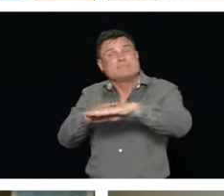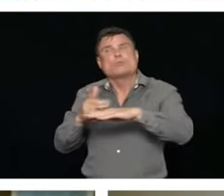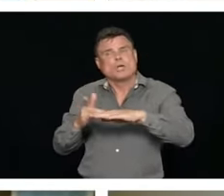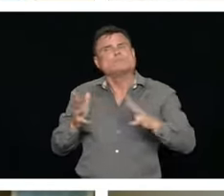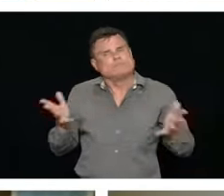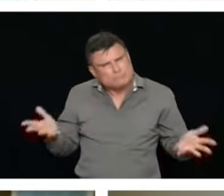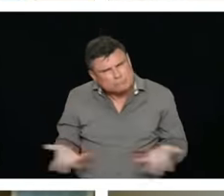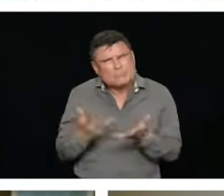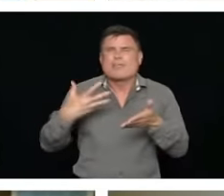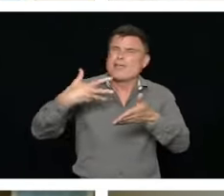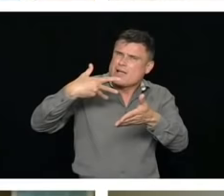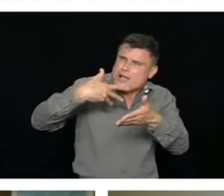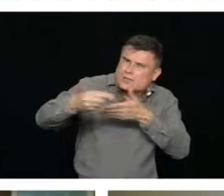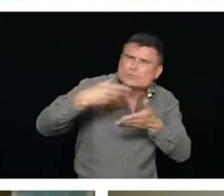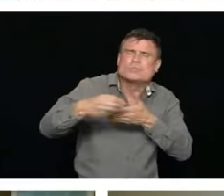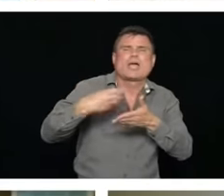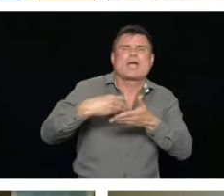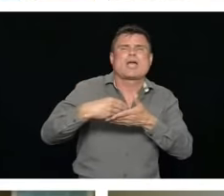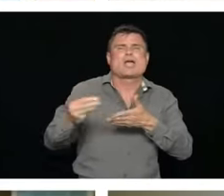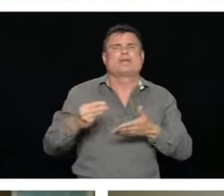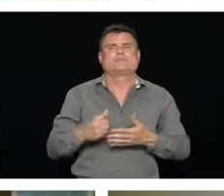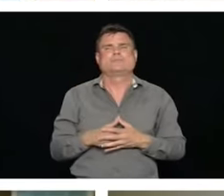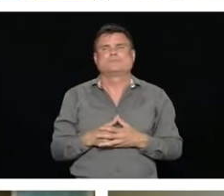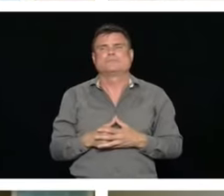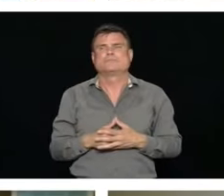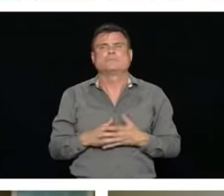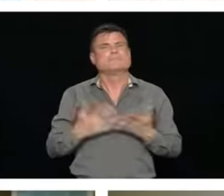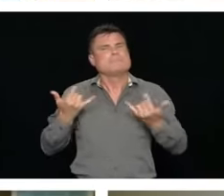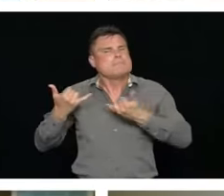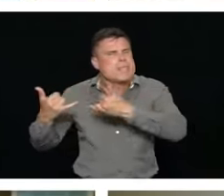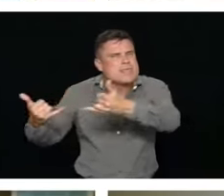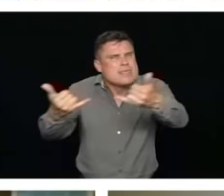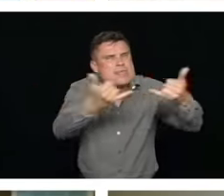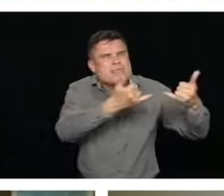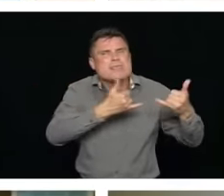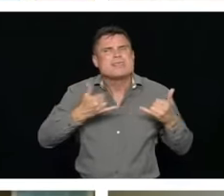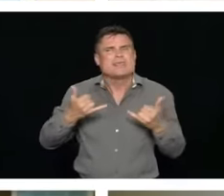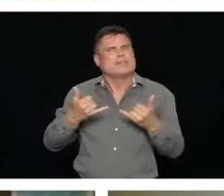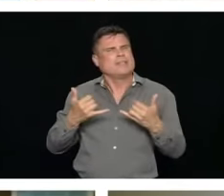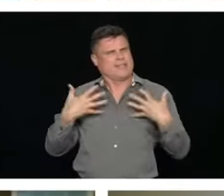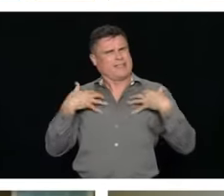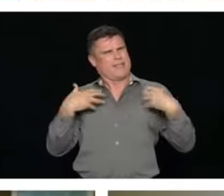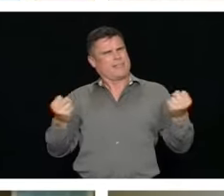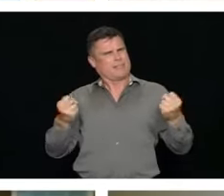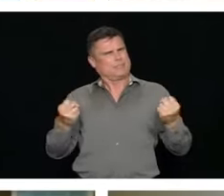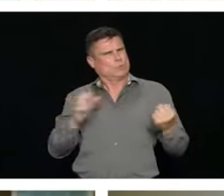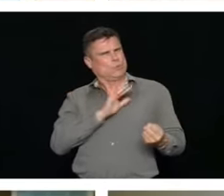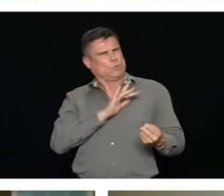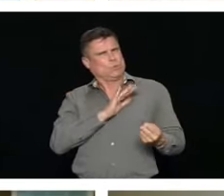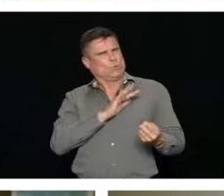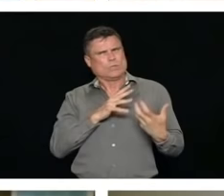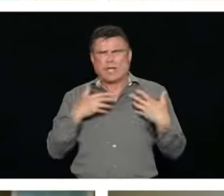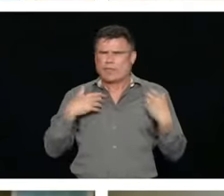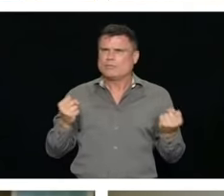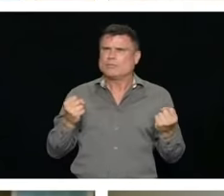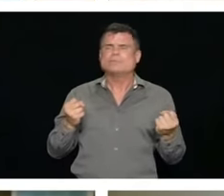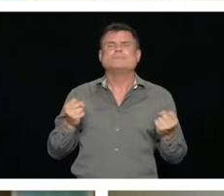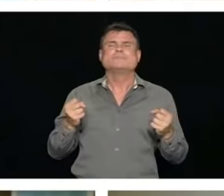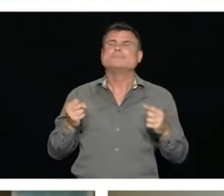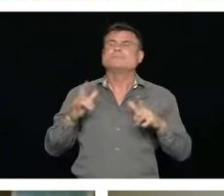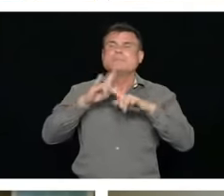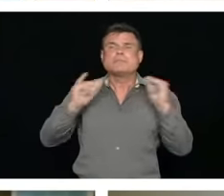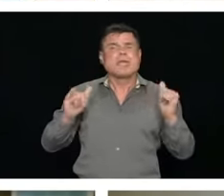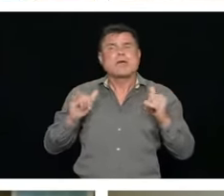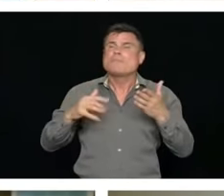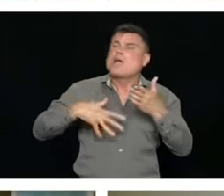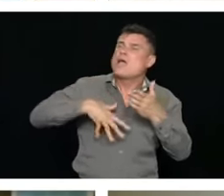educational activities, I think it's a great idea to be outside. Yeah, thank you for that. So Jenny from Abbotsford asked